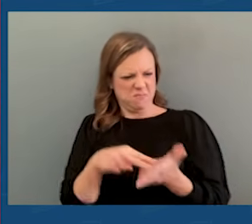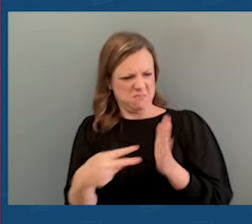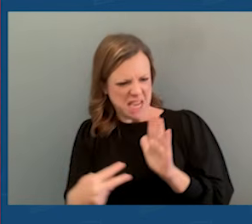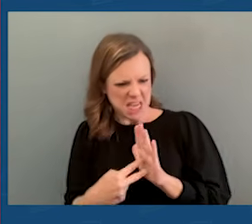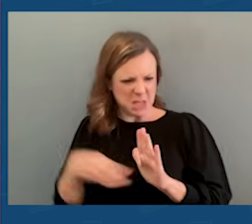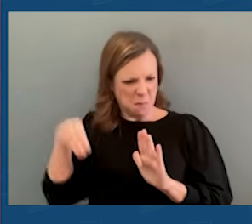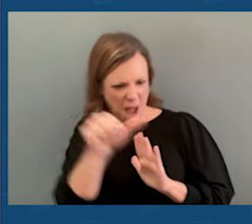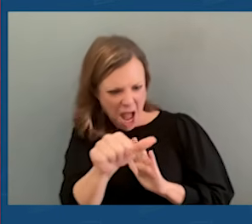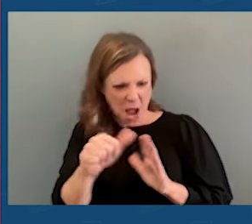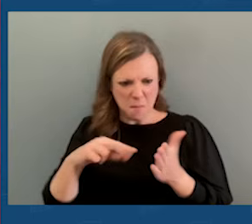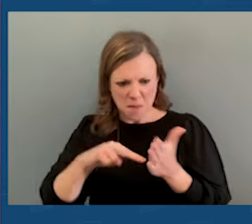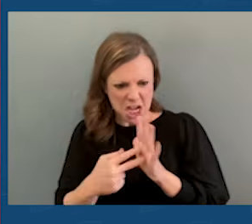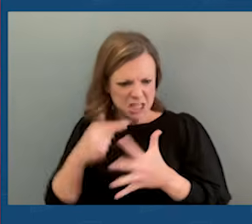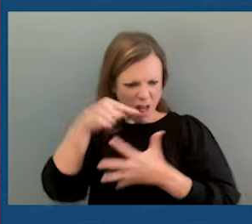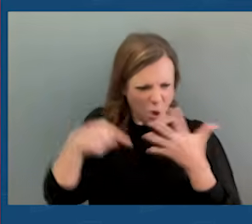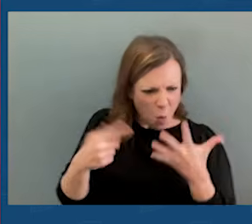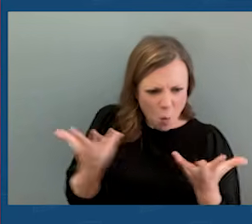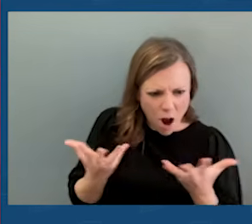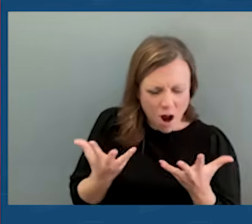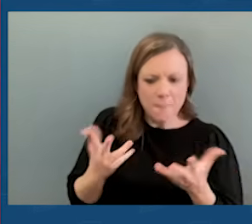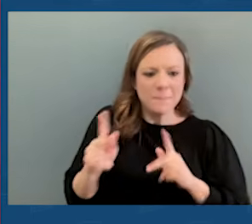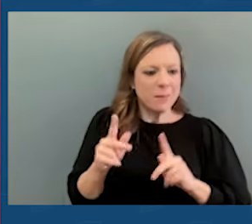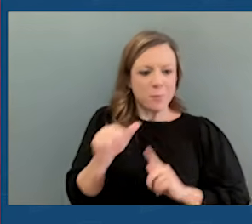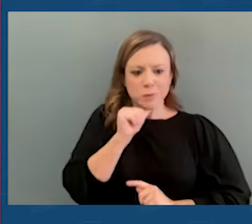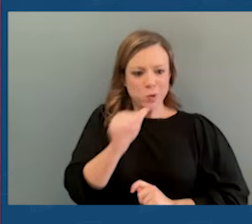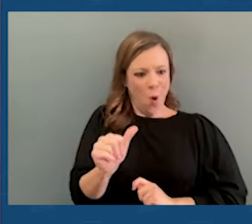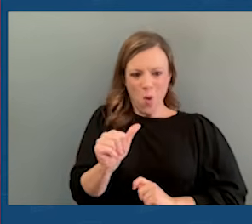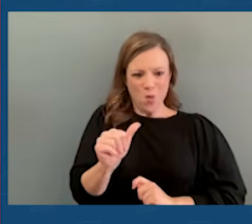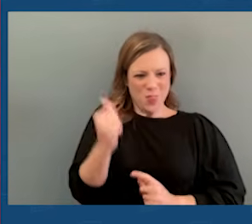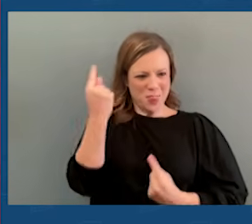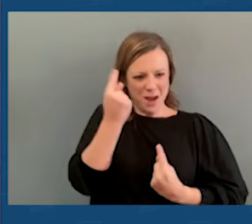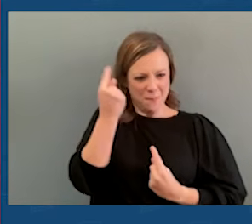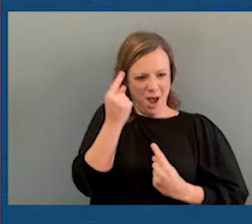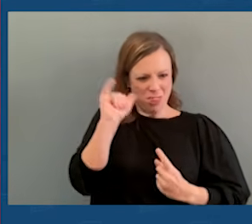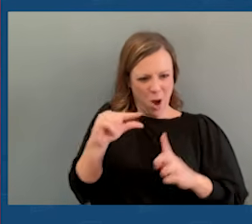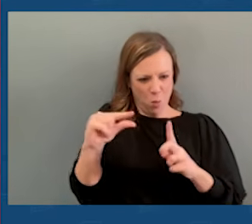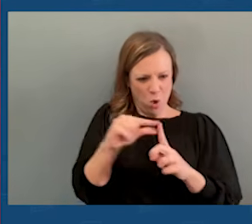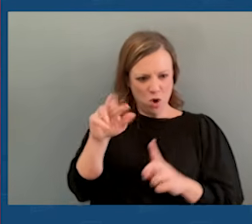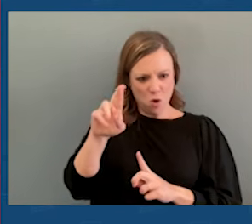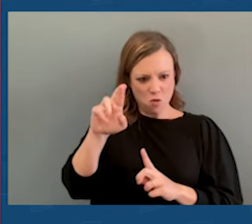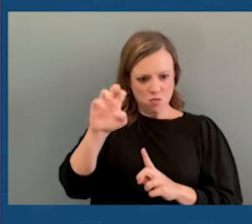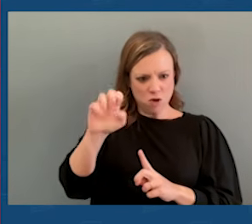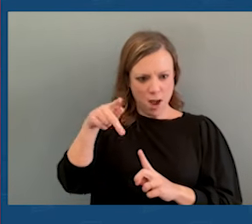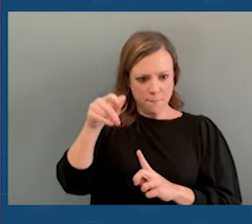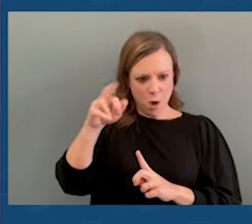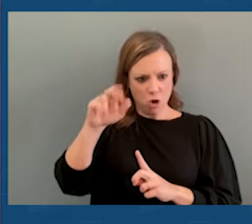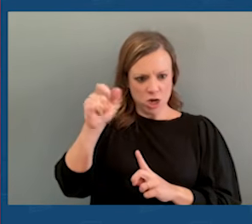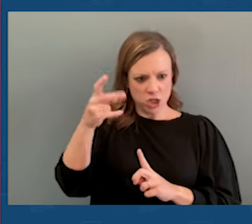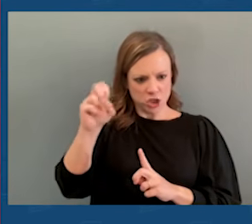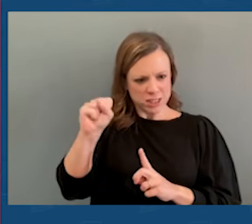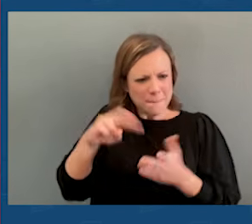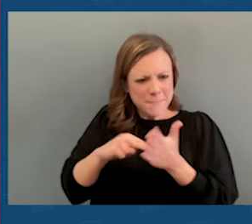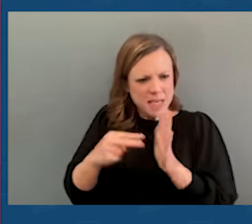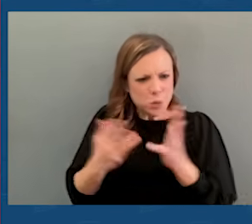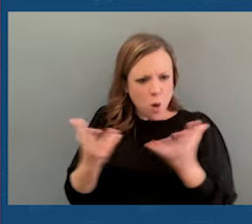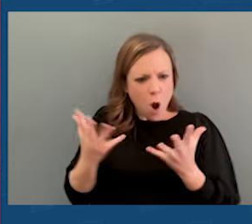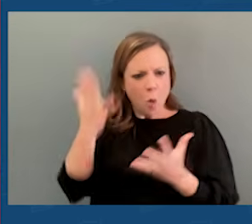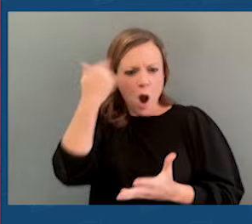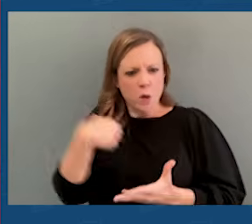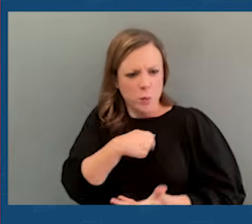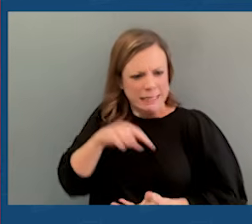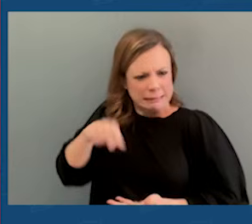hear it without really thinking about what it means or why we need to talk about it.